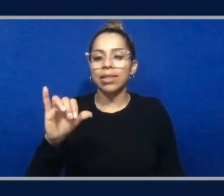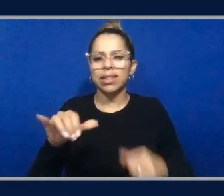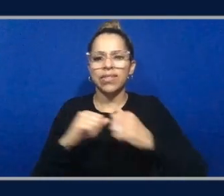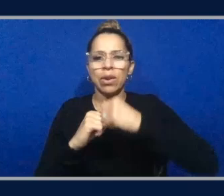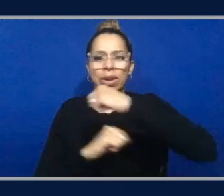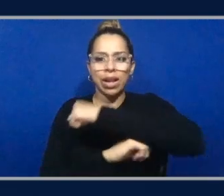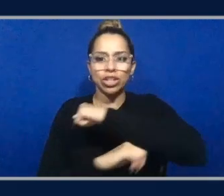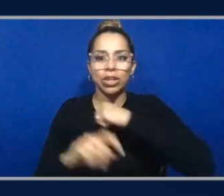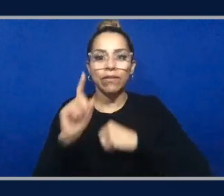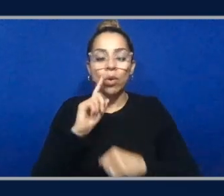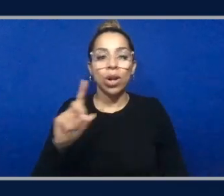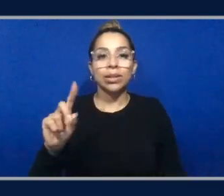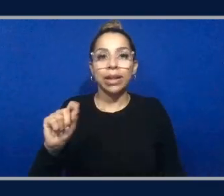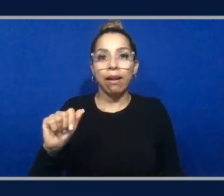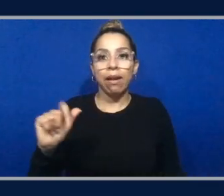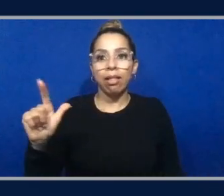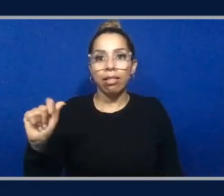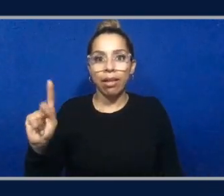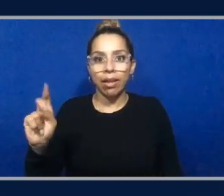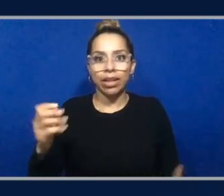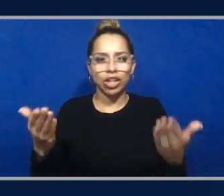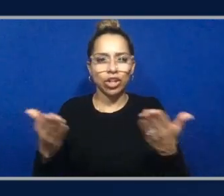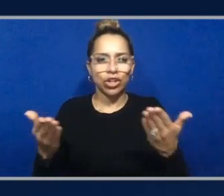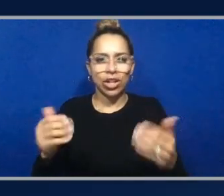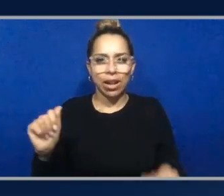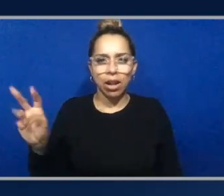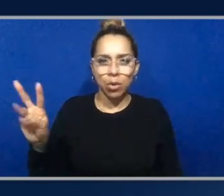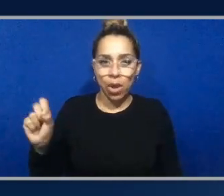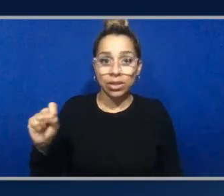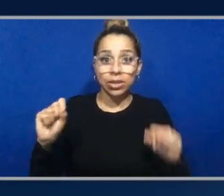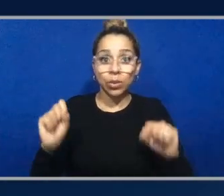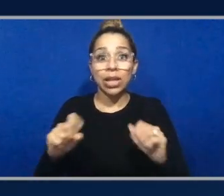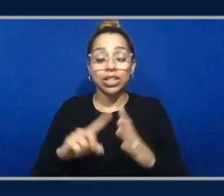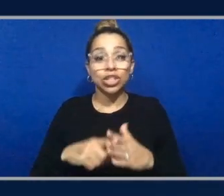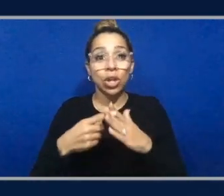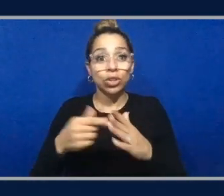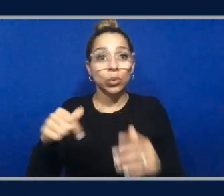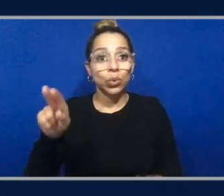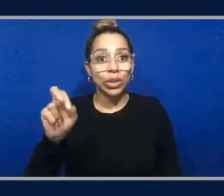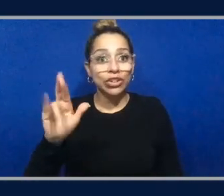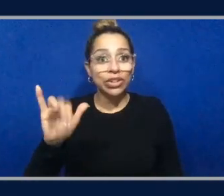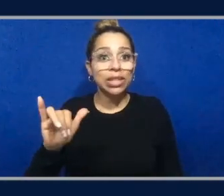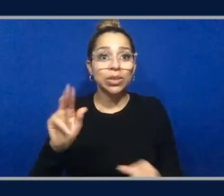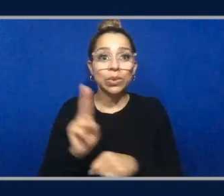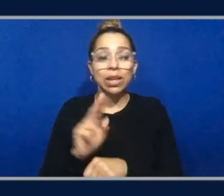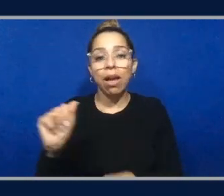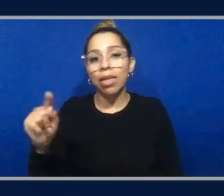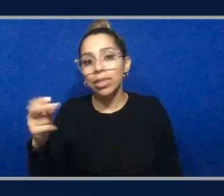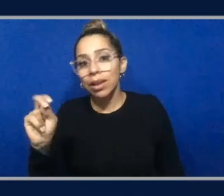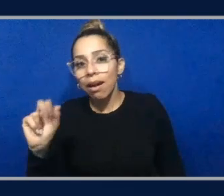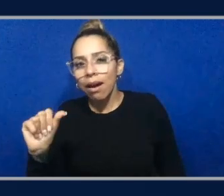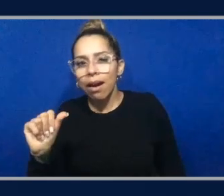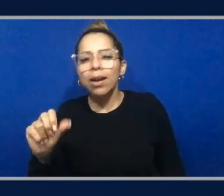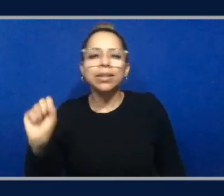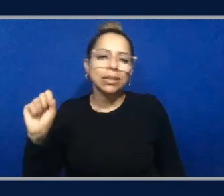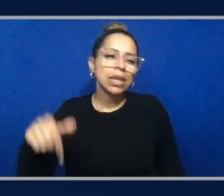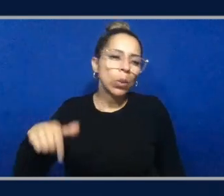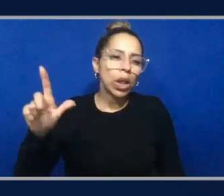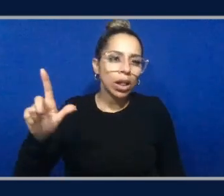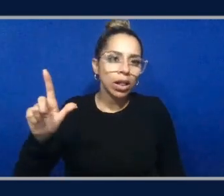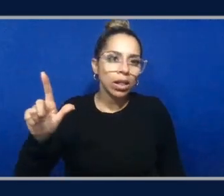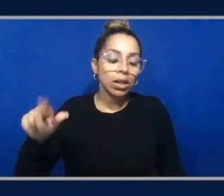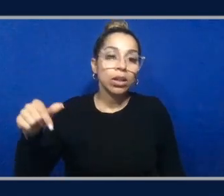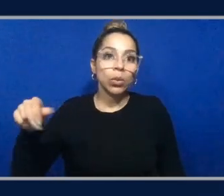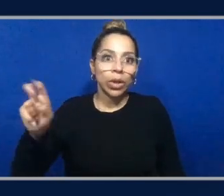lake on AWS, right? And then we can start to query that with Athena, which is our SQL query into that data lake, and